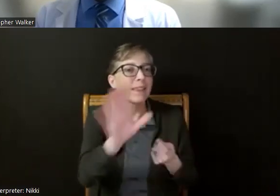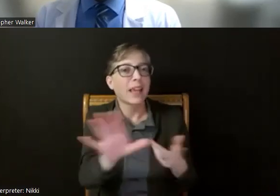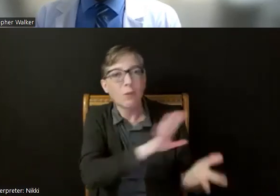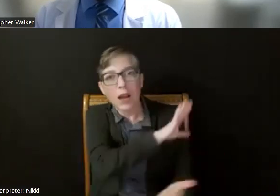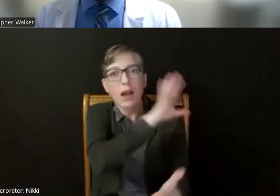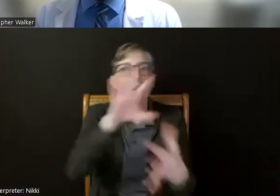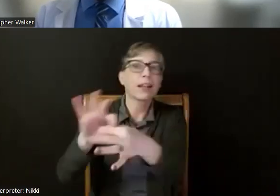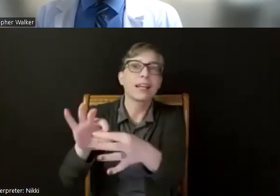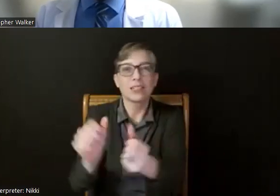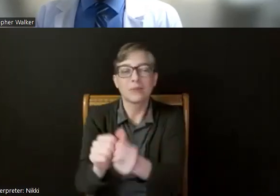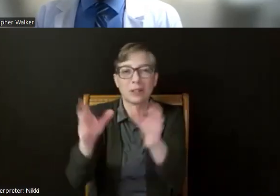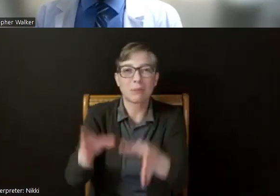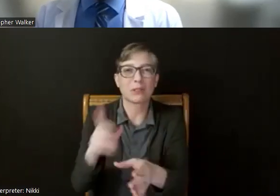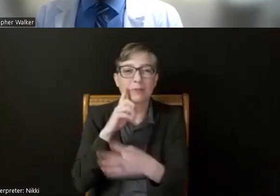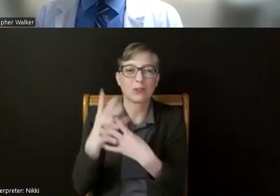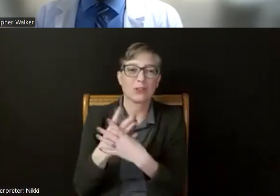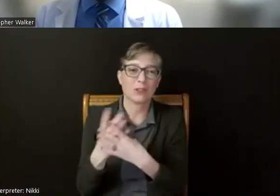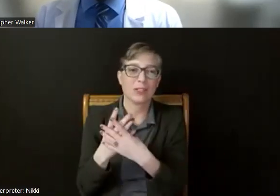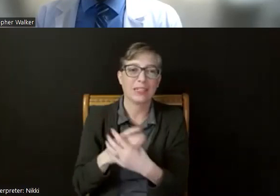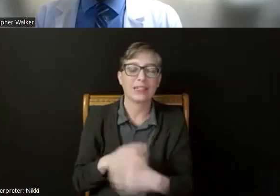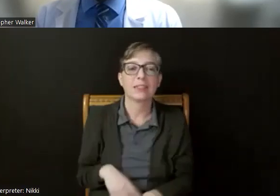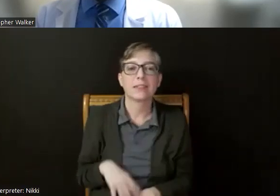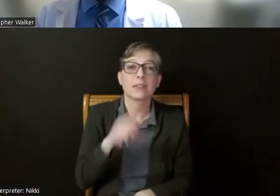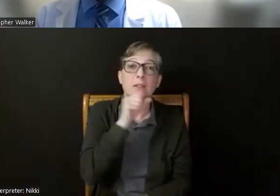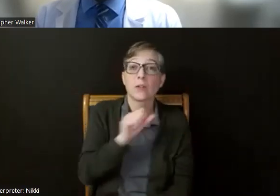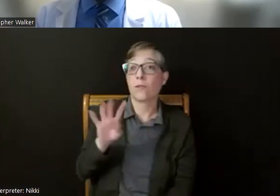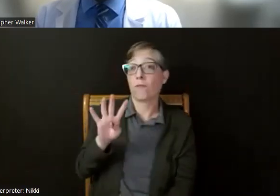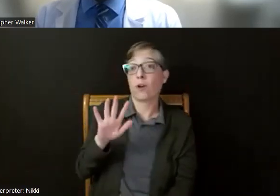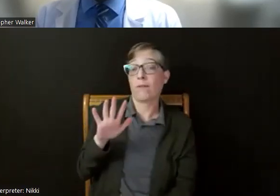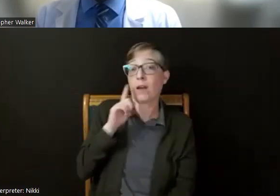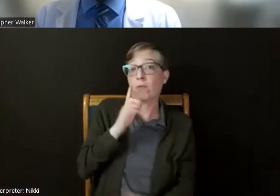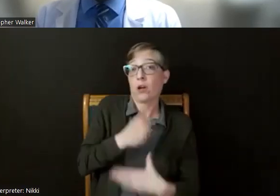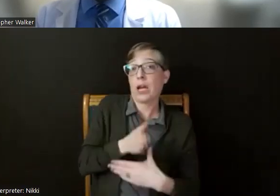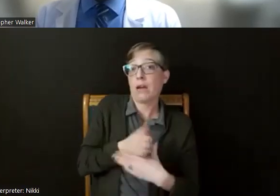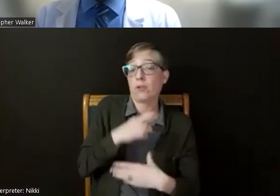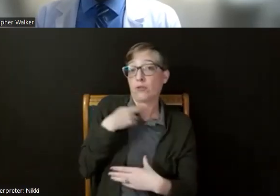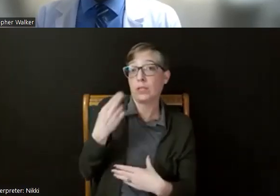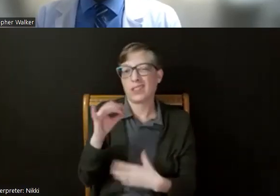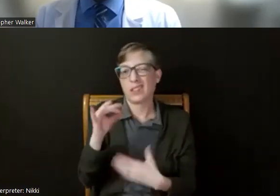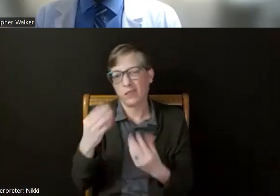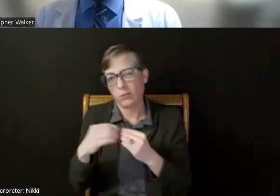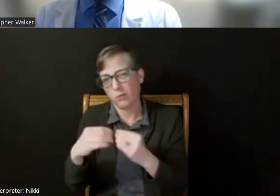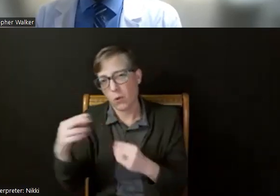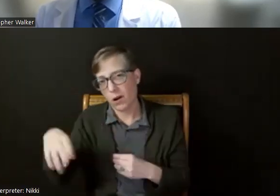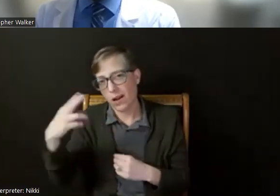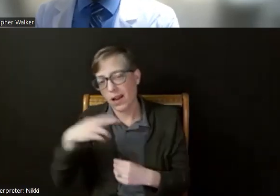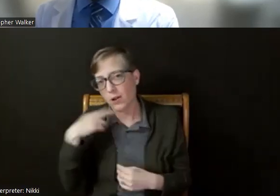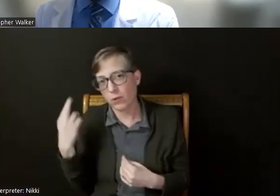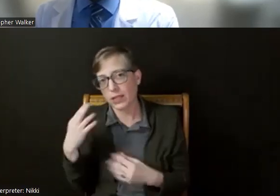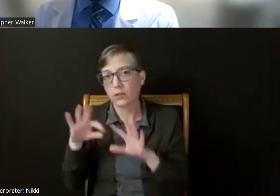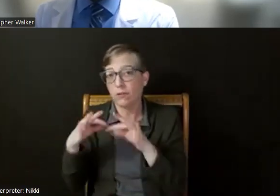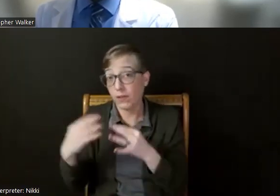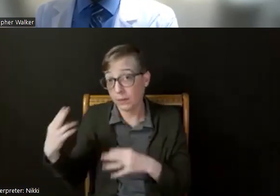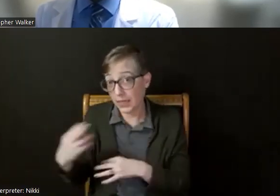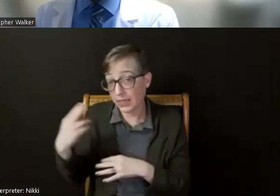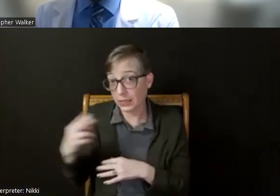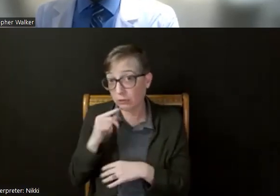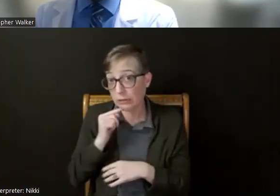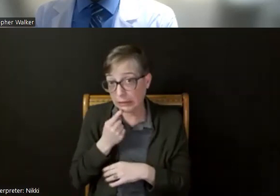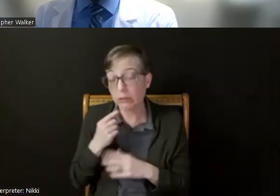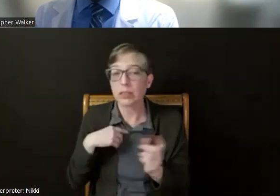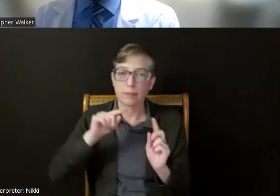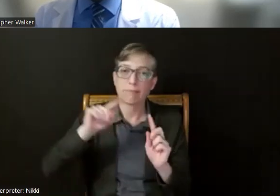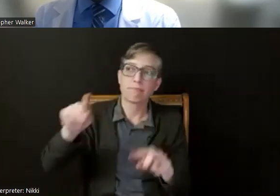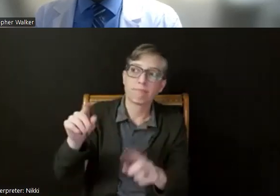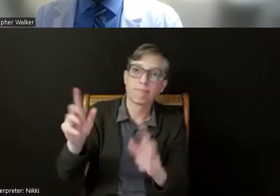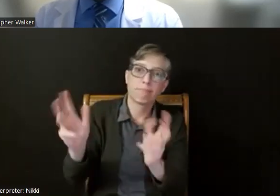as Dr. Walker said, 45 for average risk. If you think you're at higher risk or you have a family history, talk to your doctor to see when you should start getting